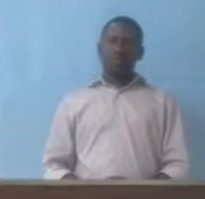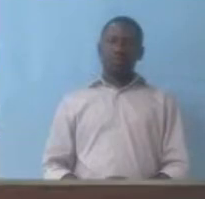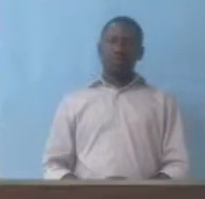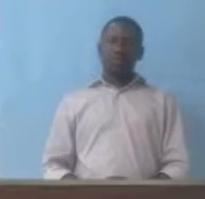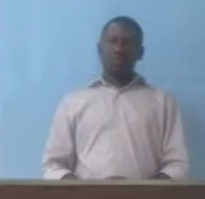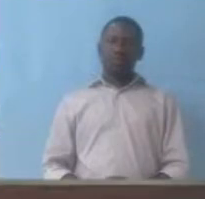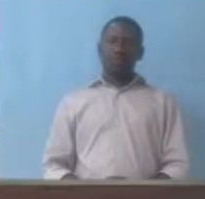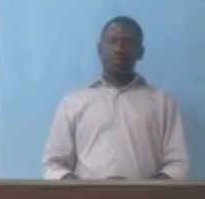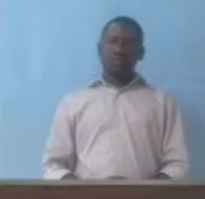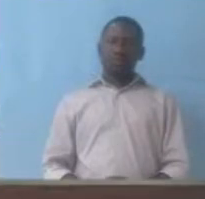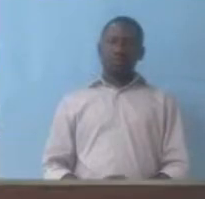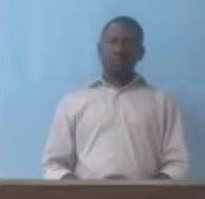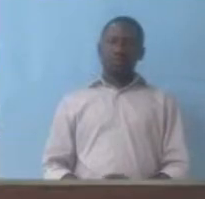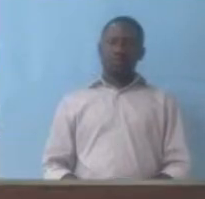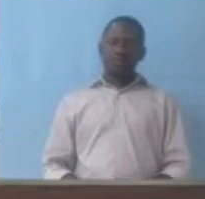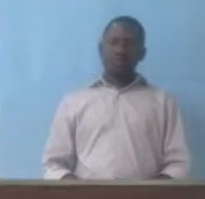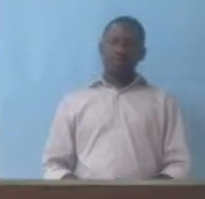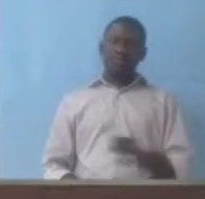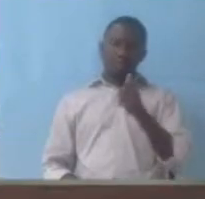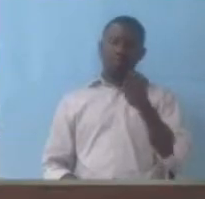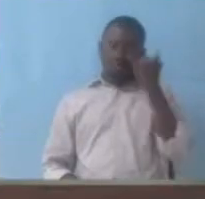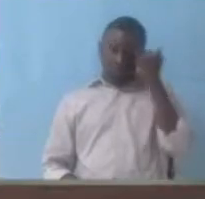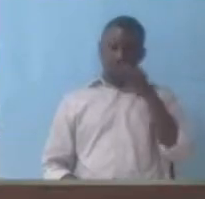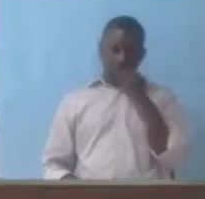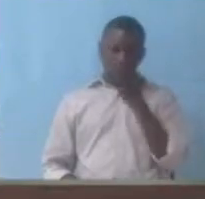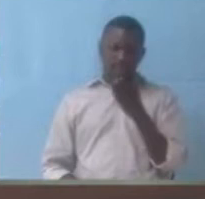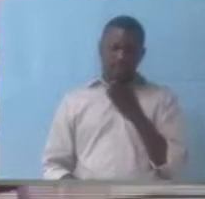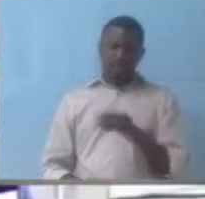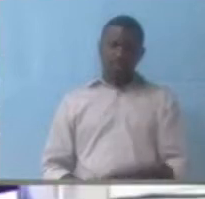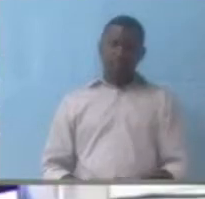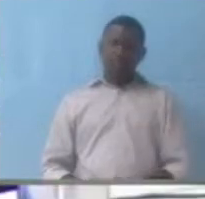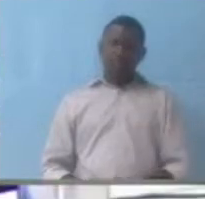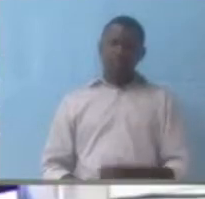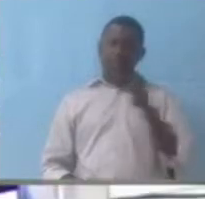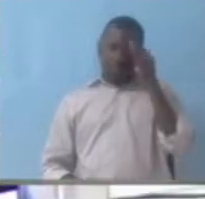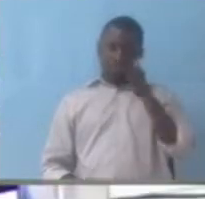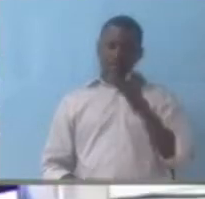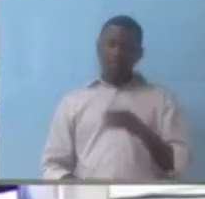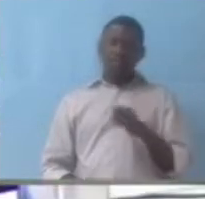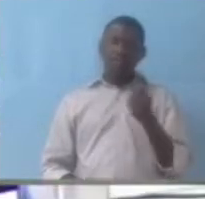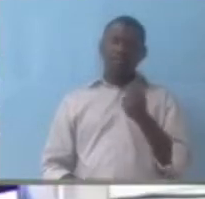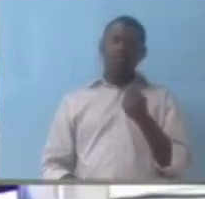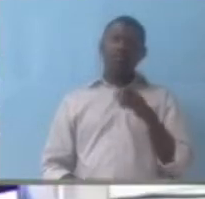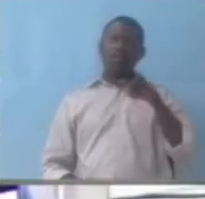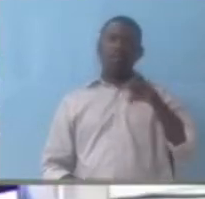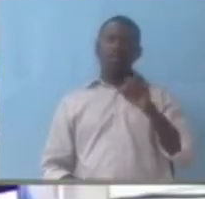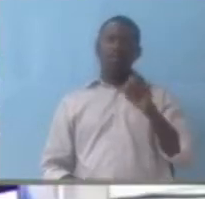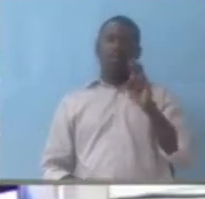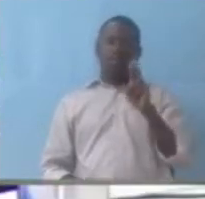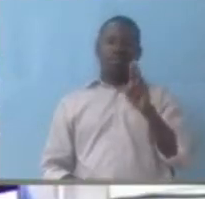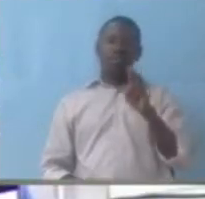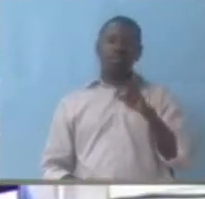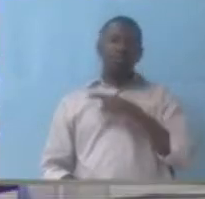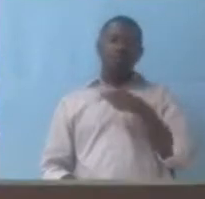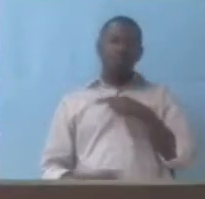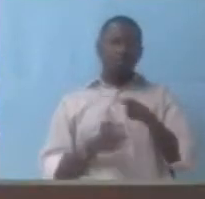point. Bunyan Malam, that you make. Thank you for acknowledging that. The memorandum of understanding did